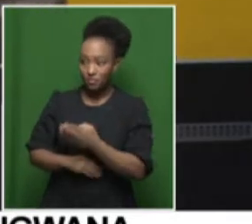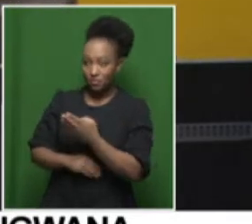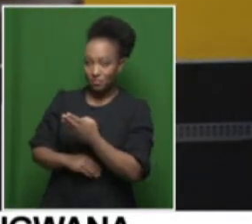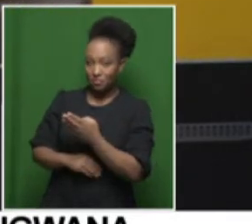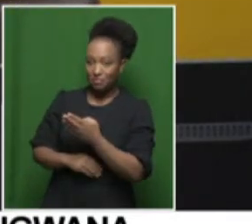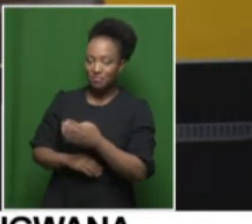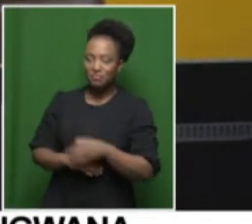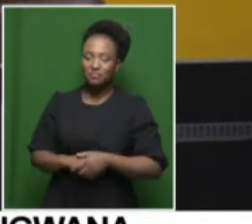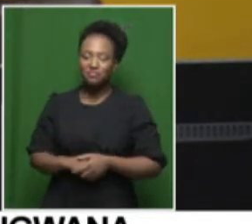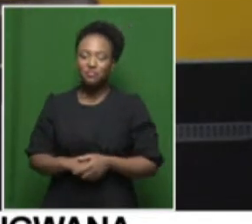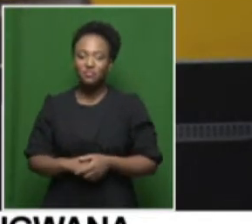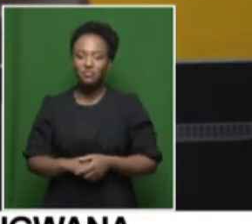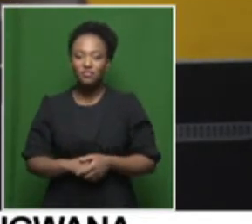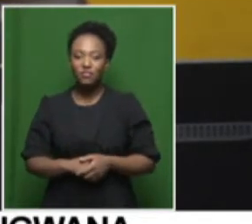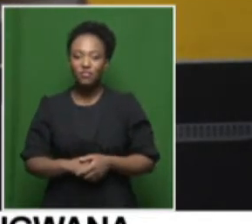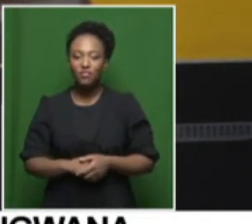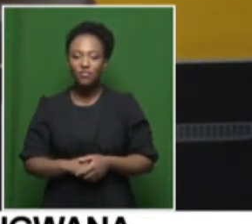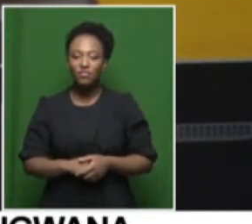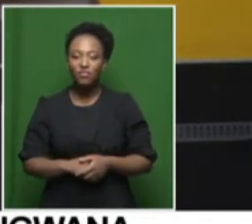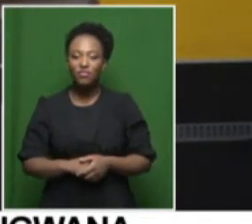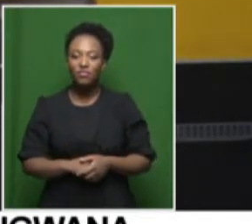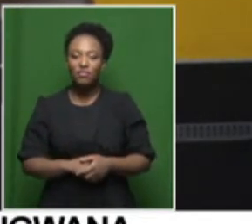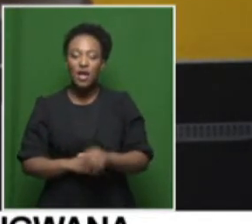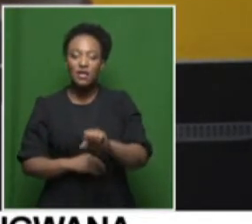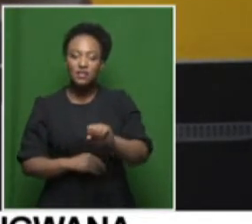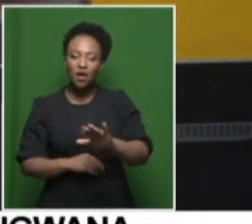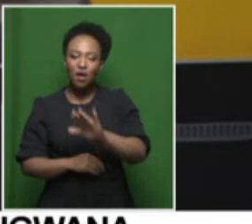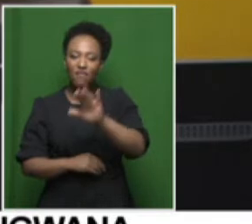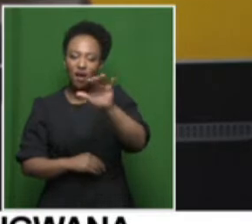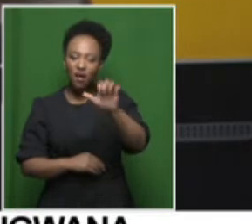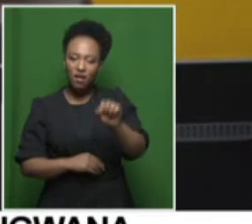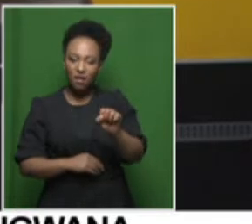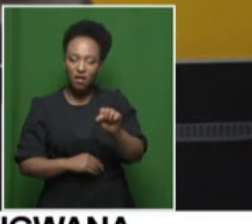The Governor of the South African Reserve Bank,